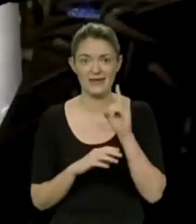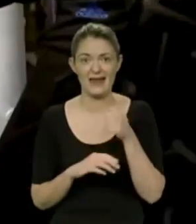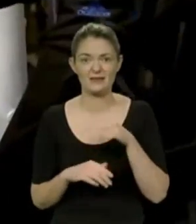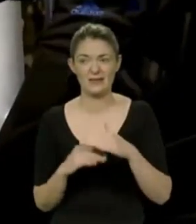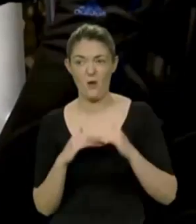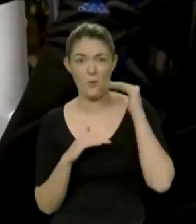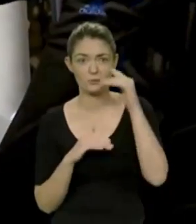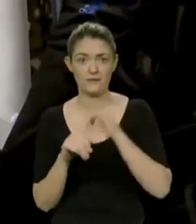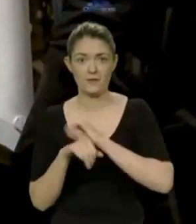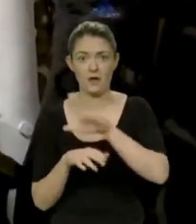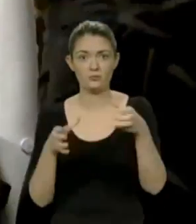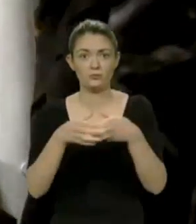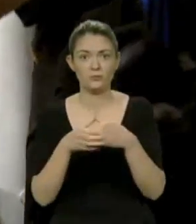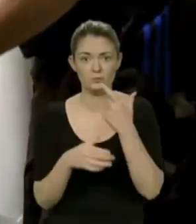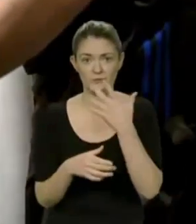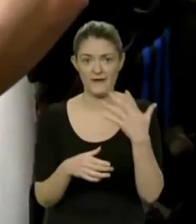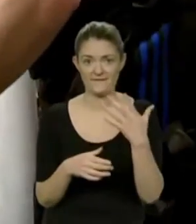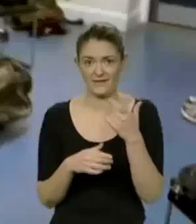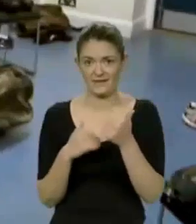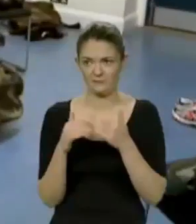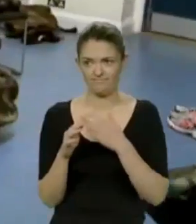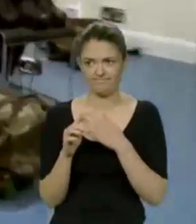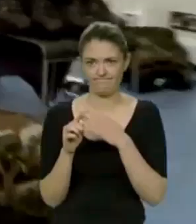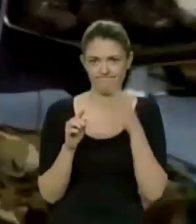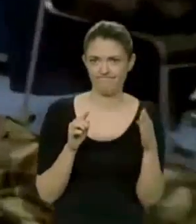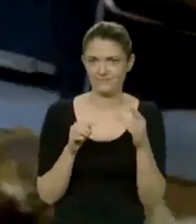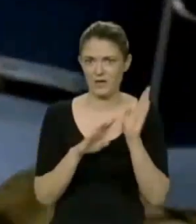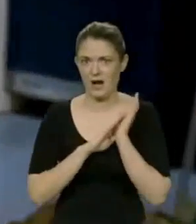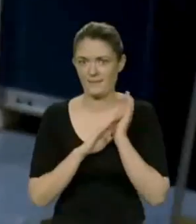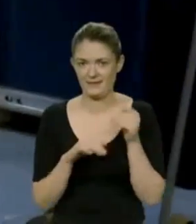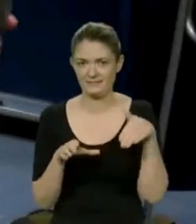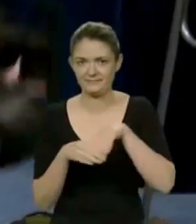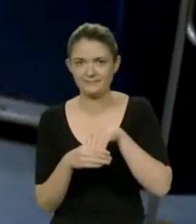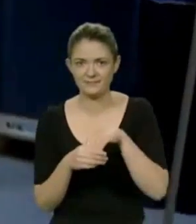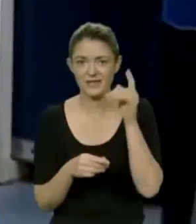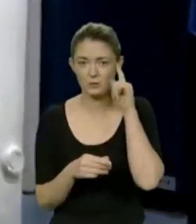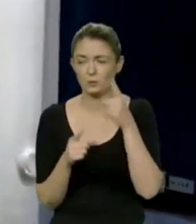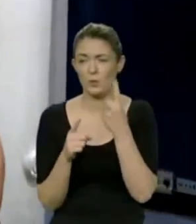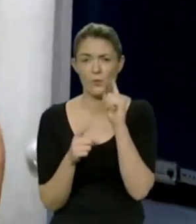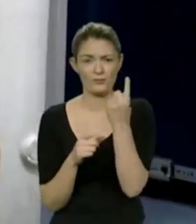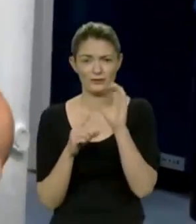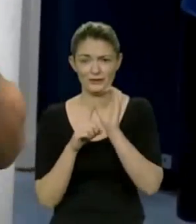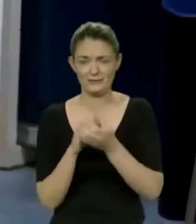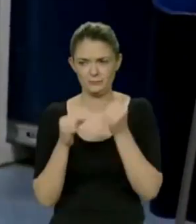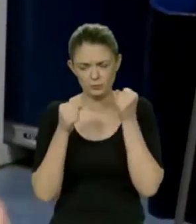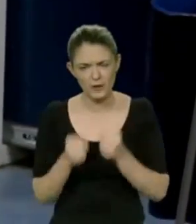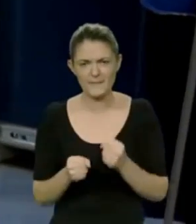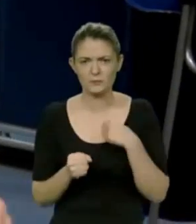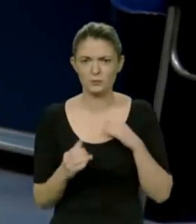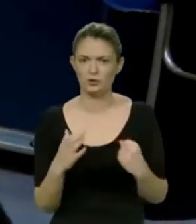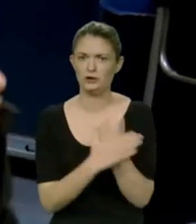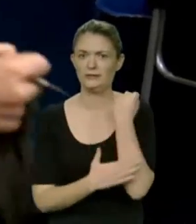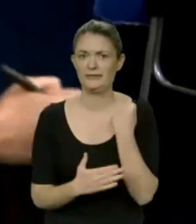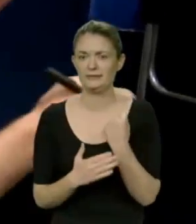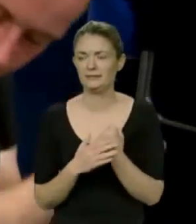Hanley is the eldest in the troop. 25 is the cut-off age to join the army. Hanley knows this is his only chance and is determined